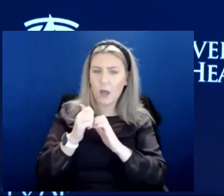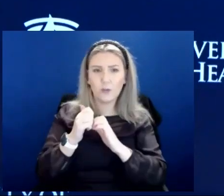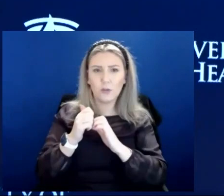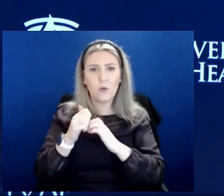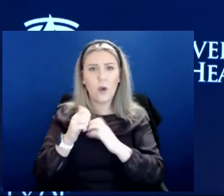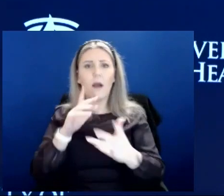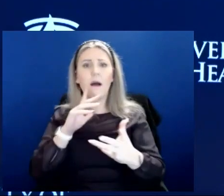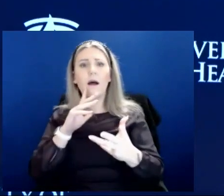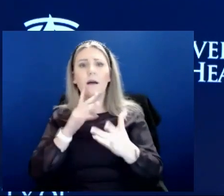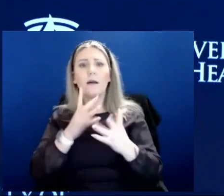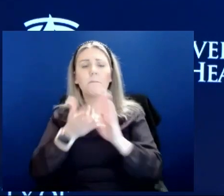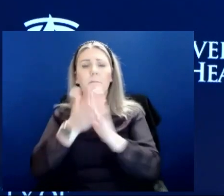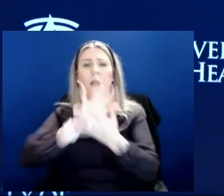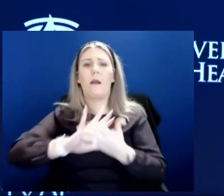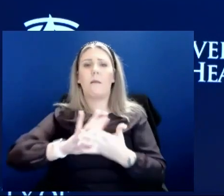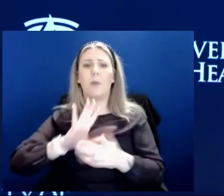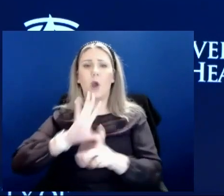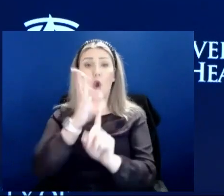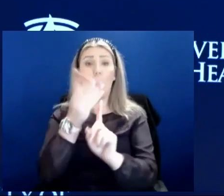environment of